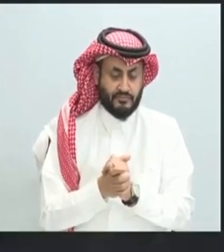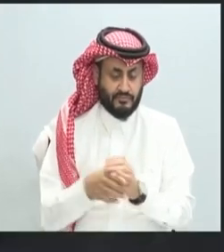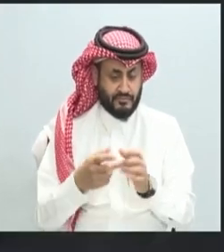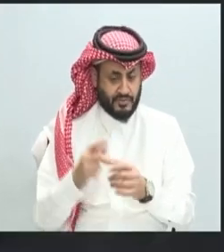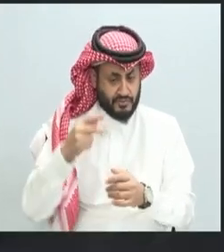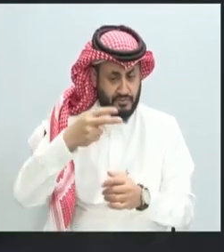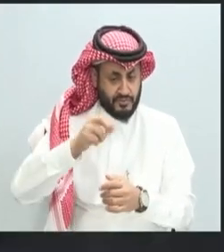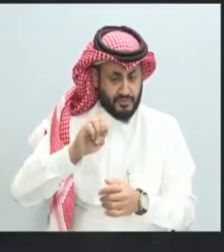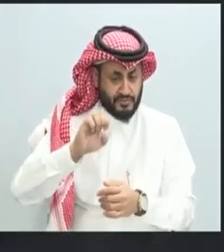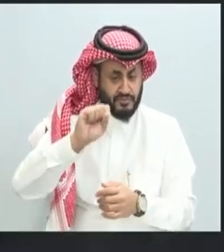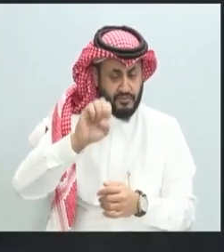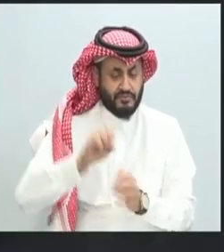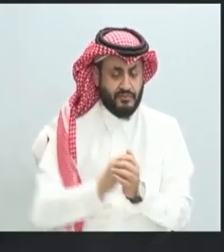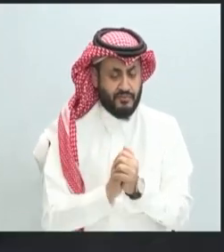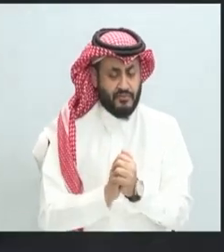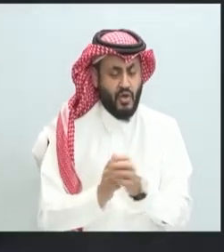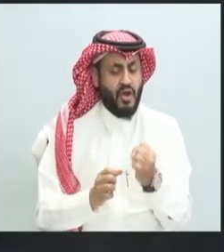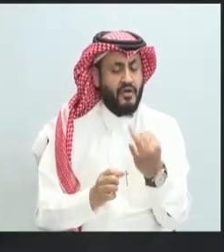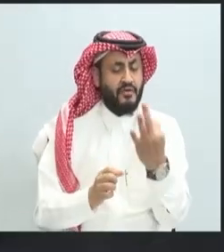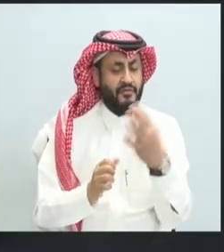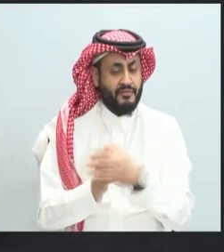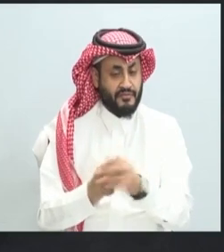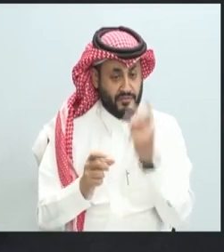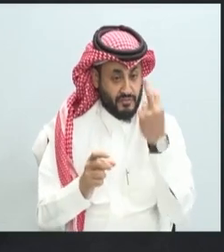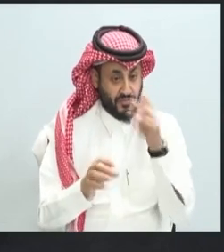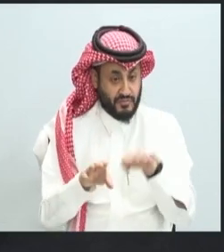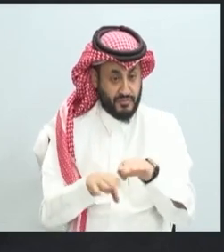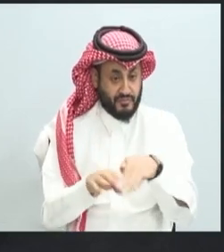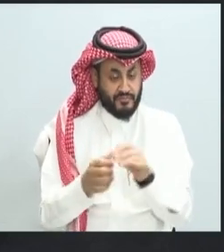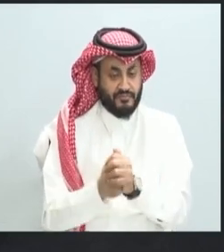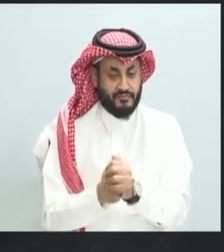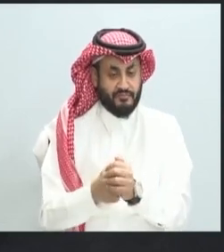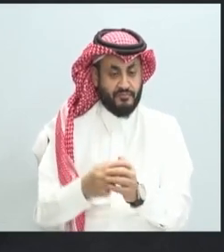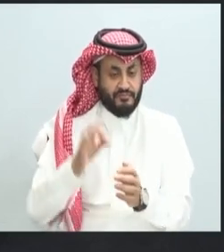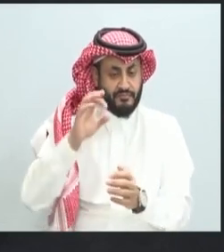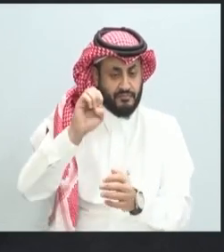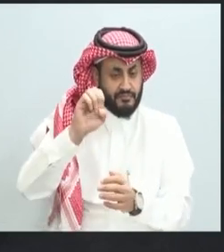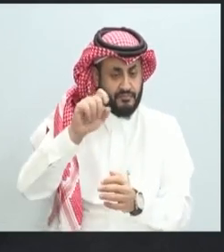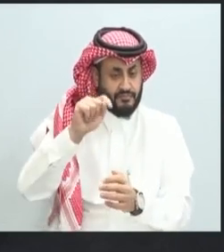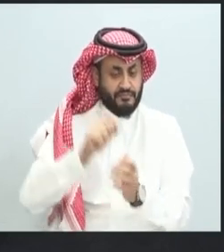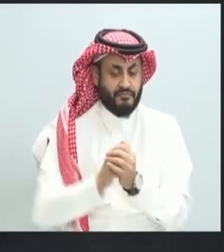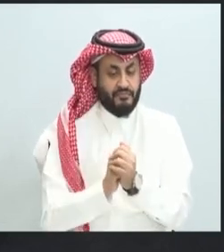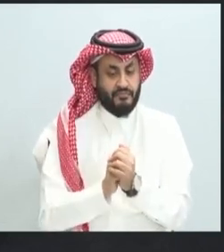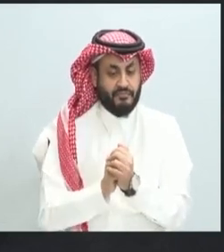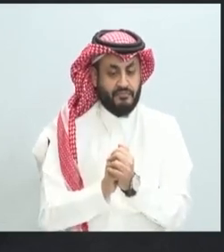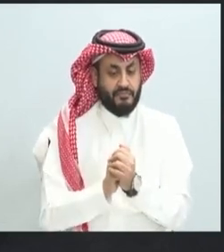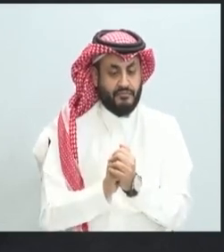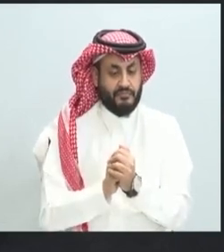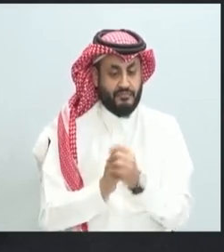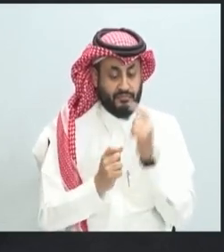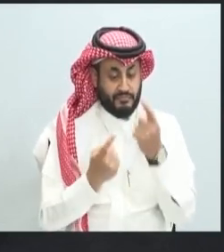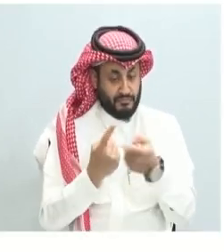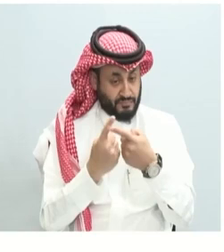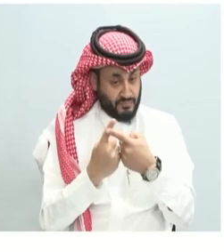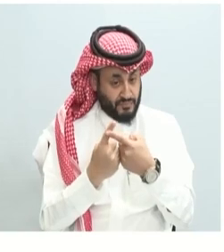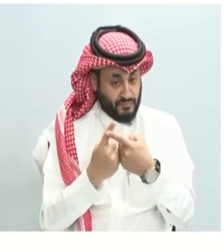are those? What are those? They are feet. They are feet. So here,